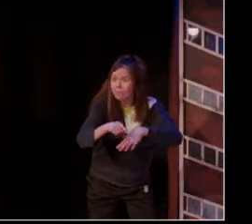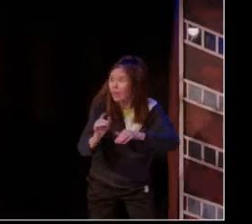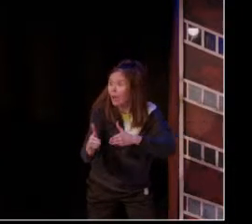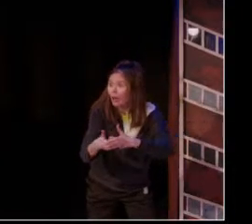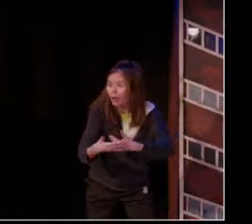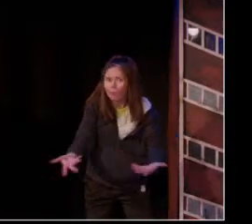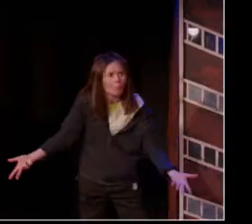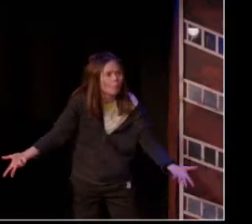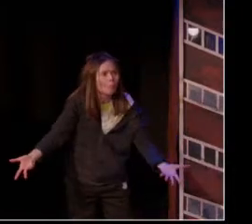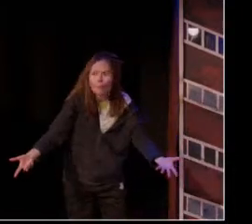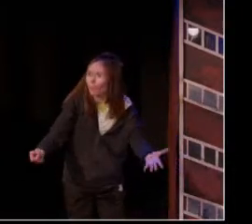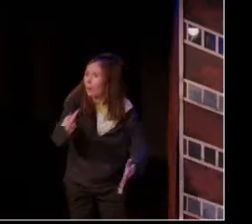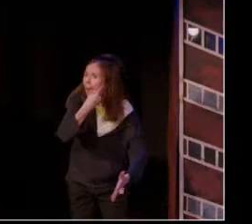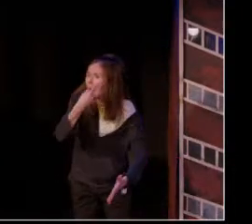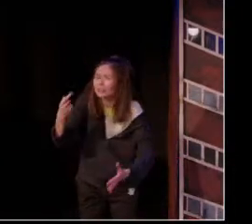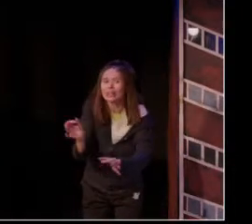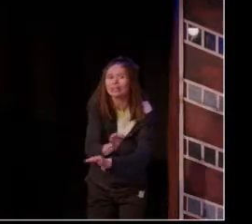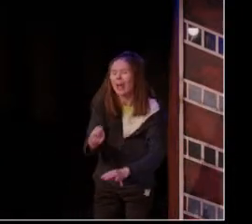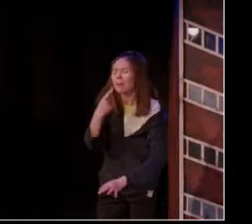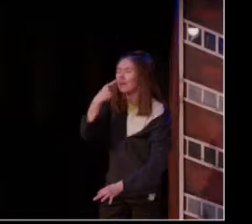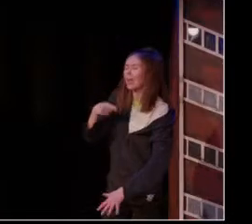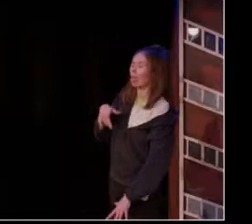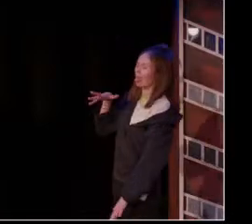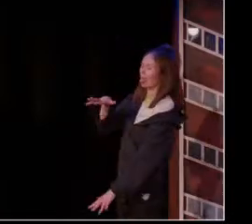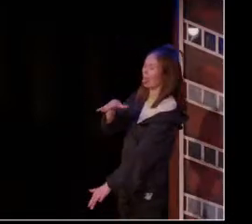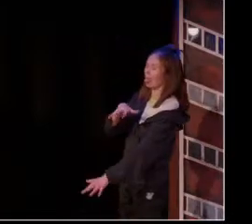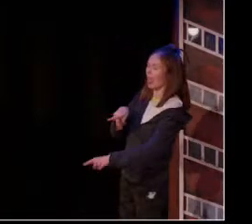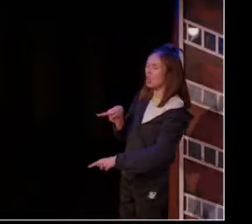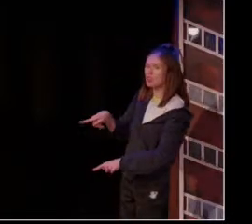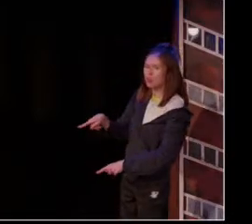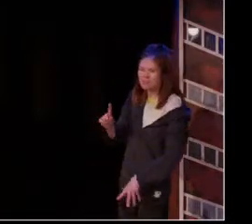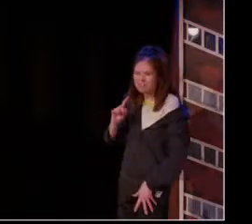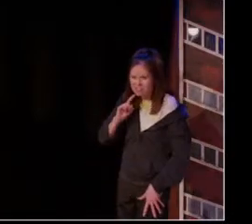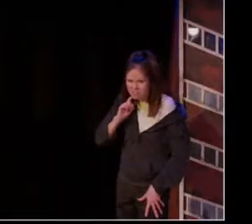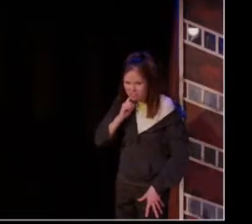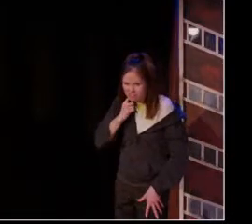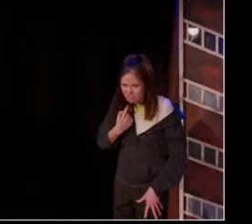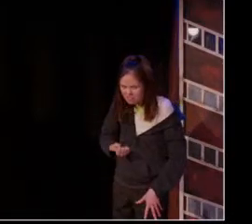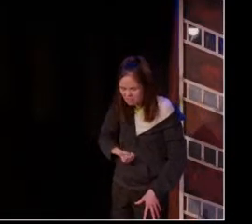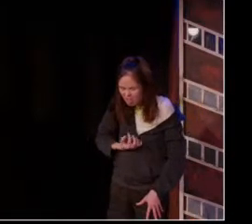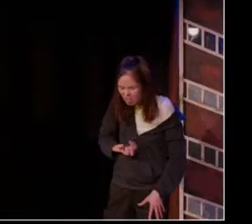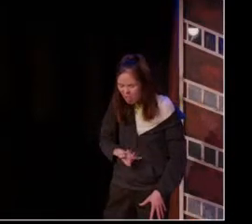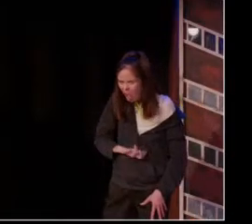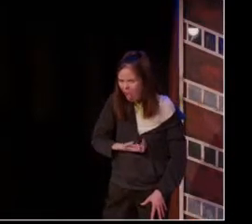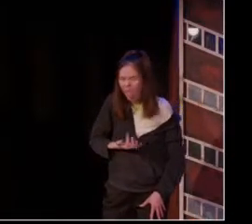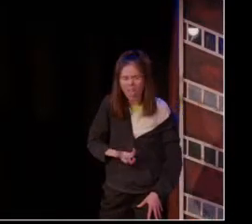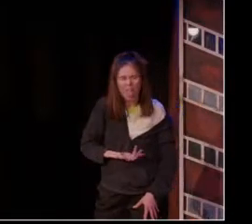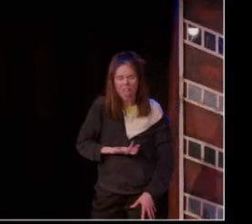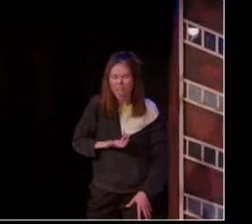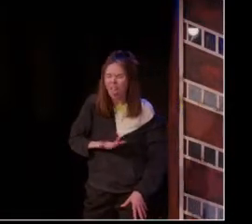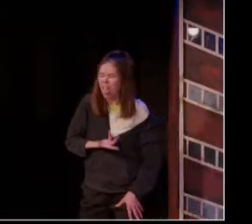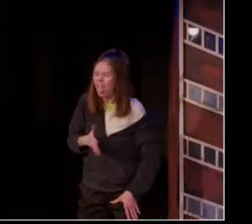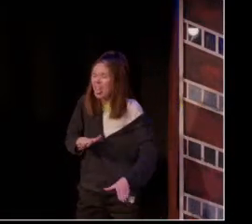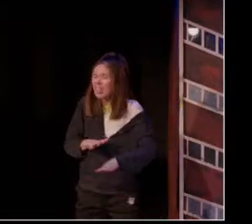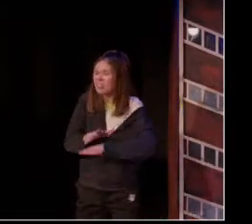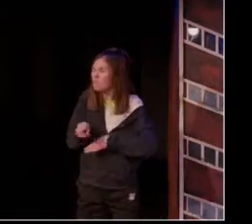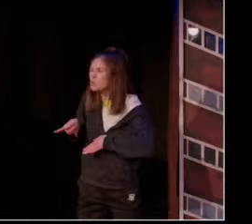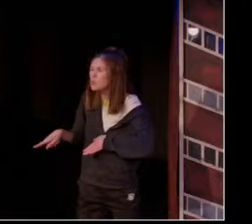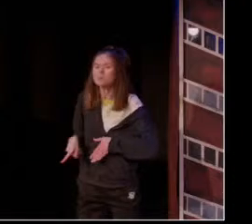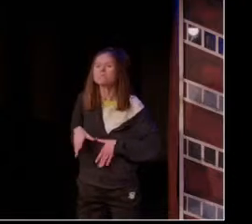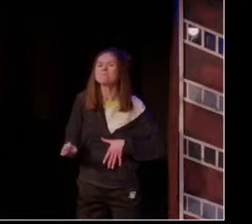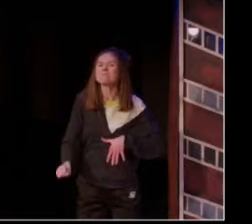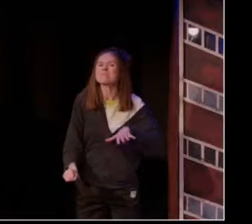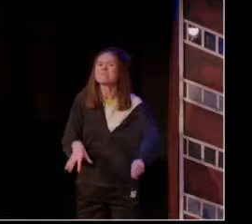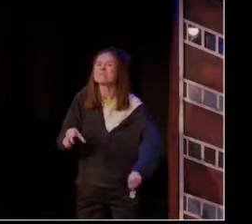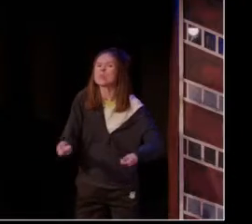fantasy, there is a whiff of tyranny, and it will make you vile and scandalous to the world.